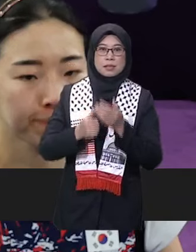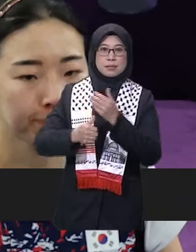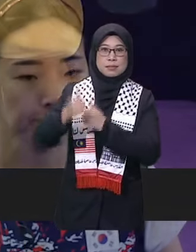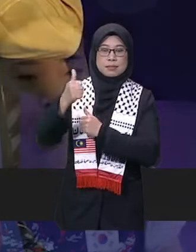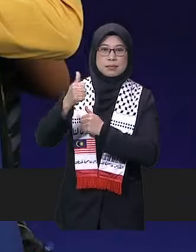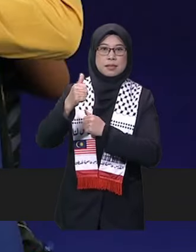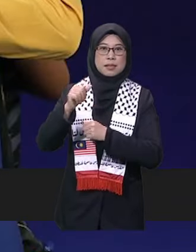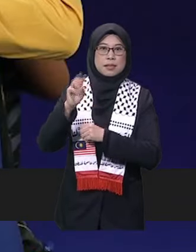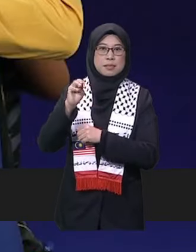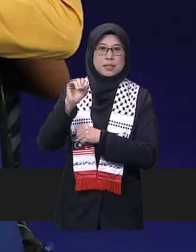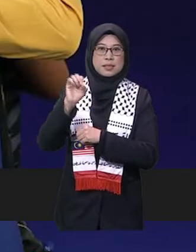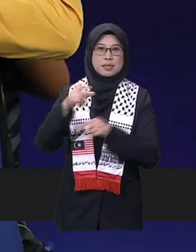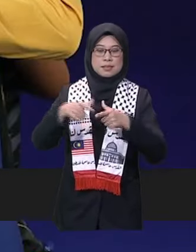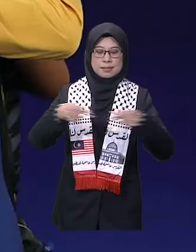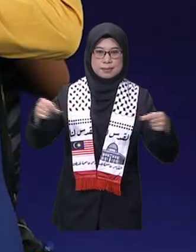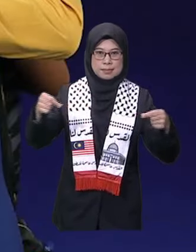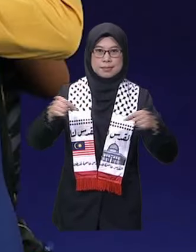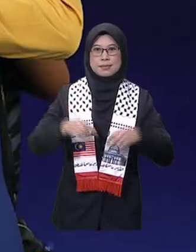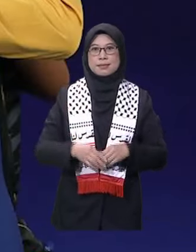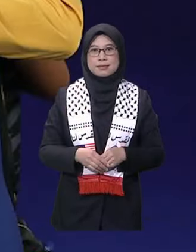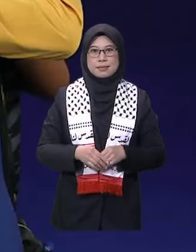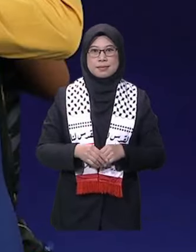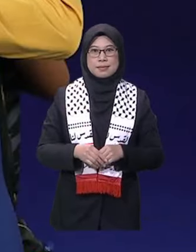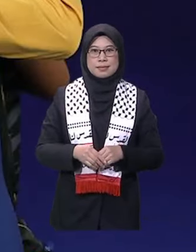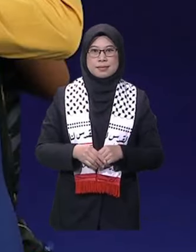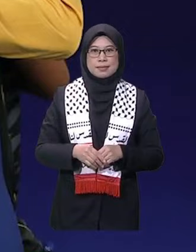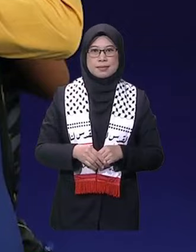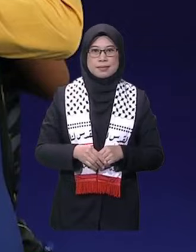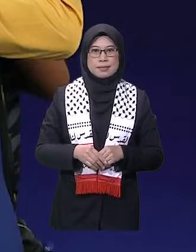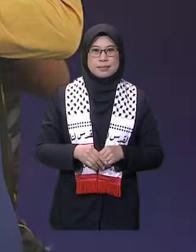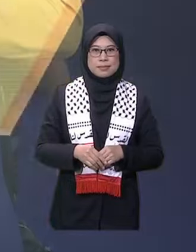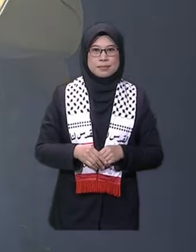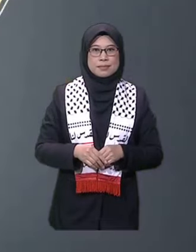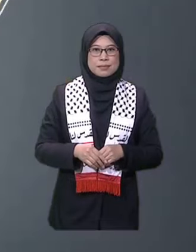itu Misaki Masutomo Ayaka Takahashi.